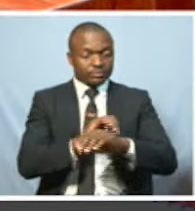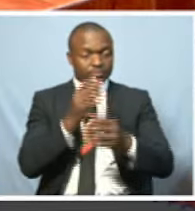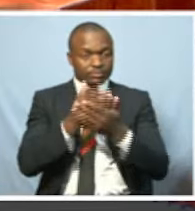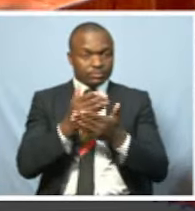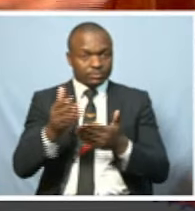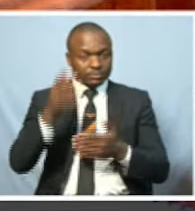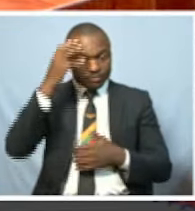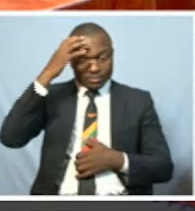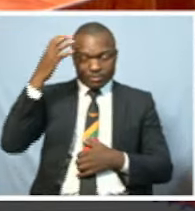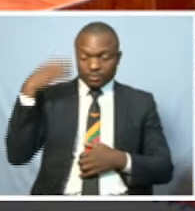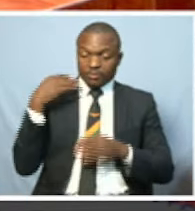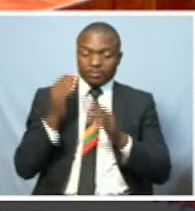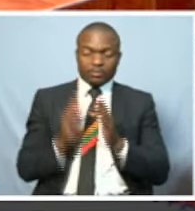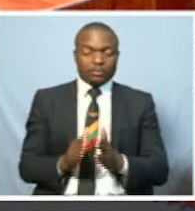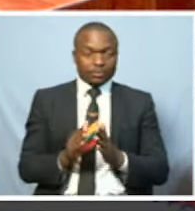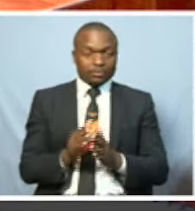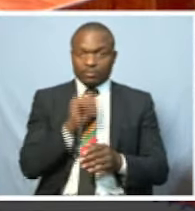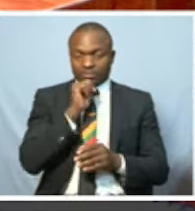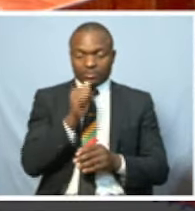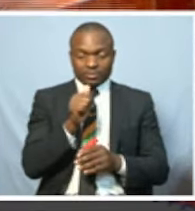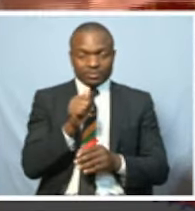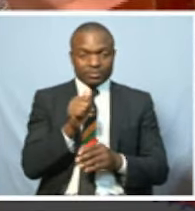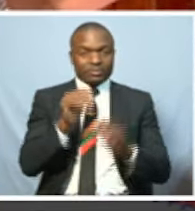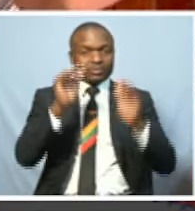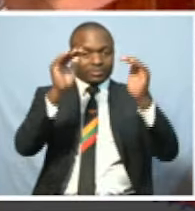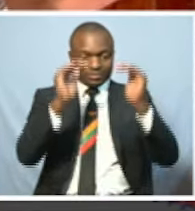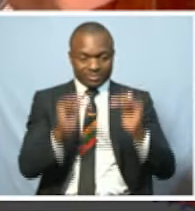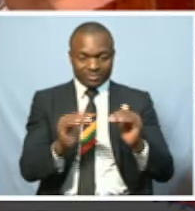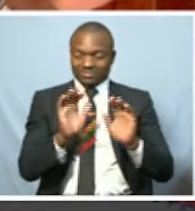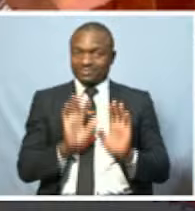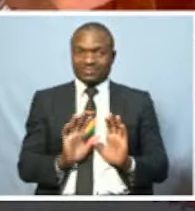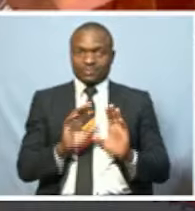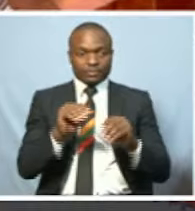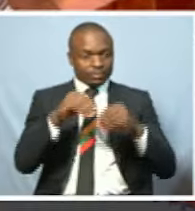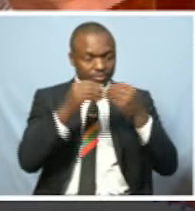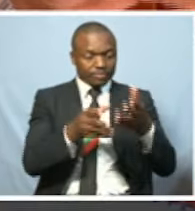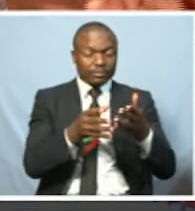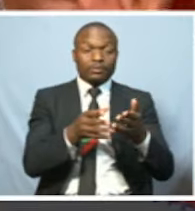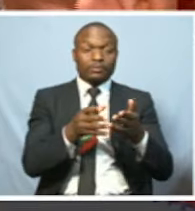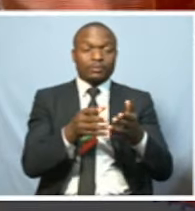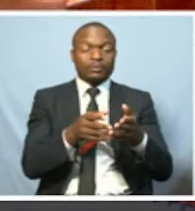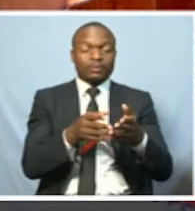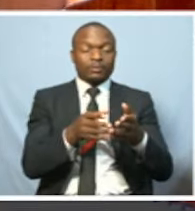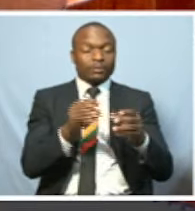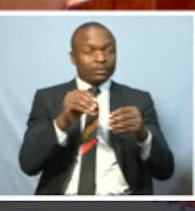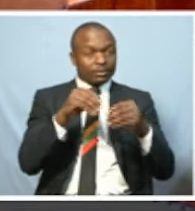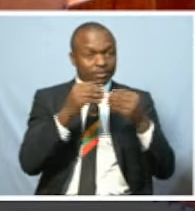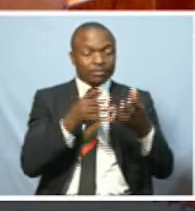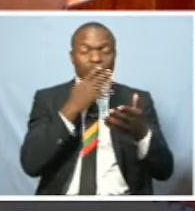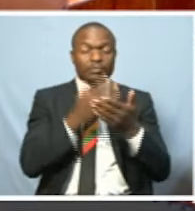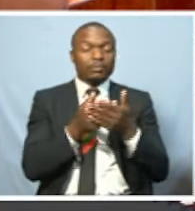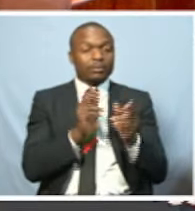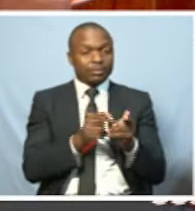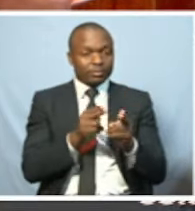there. We are not demoting you. He gave some interesting answers. I think we need to engage